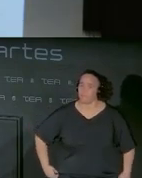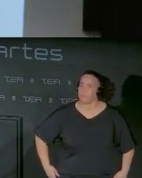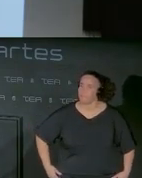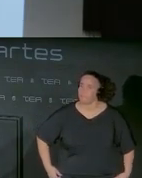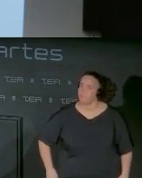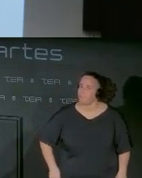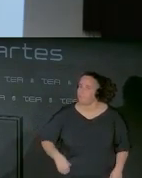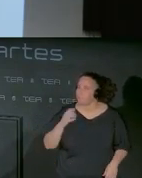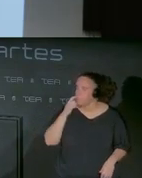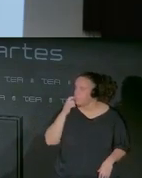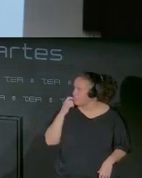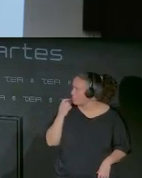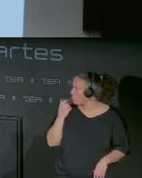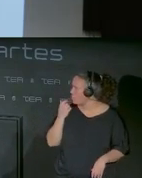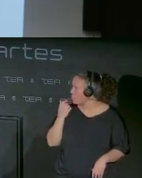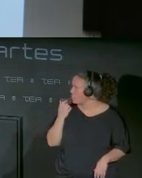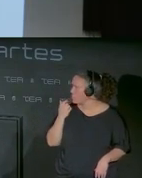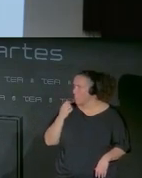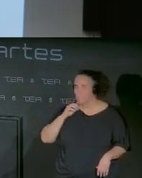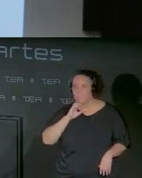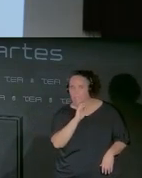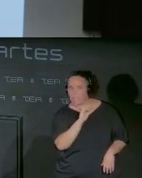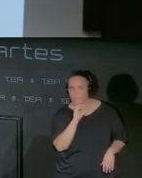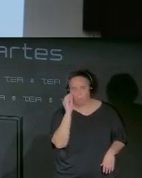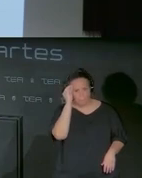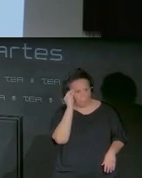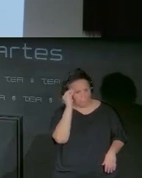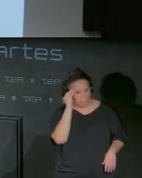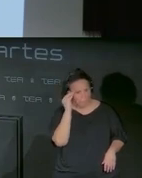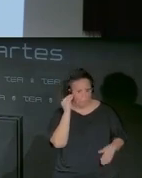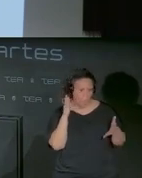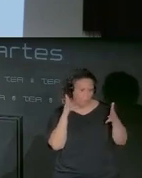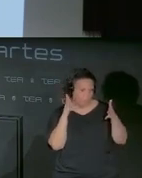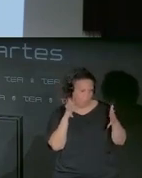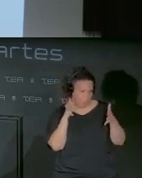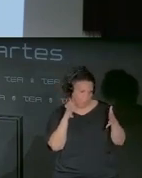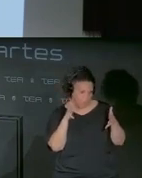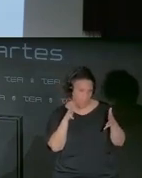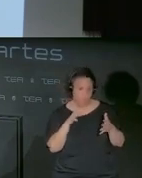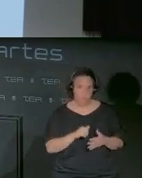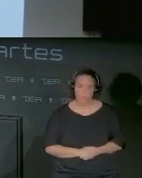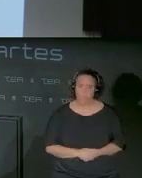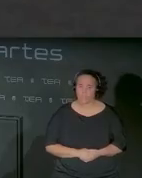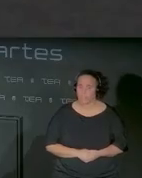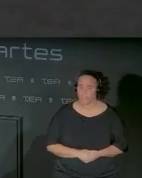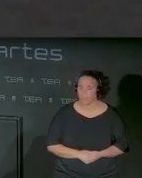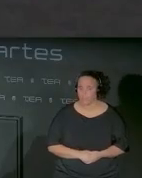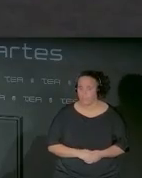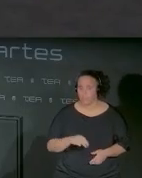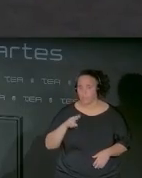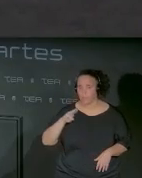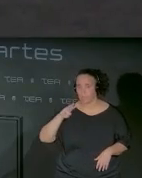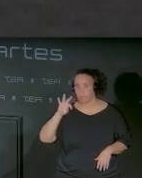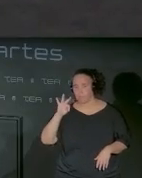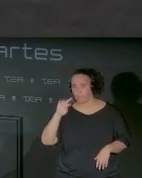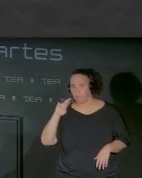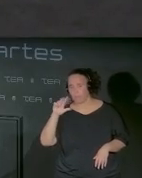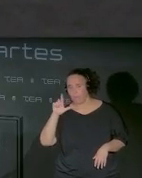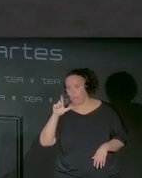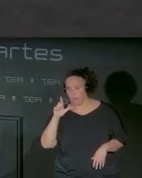all, I would like to talk a bit about the future. Yesterday, somebody said that video games are